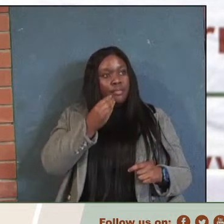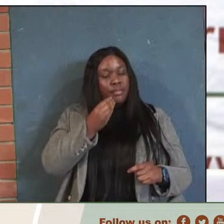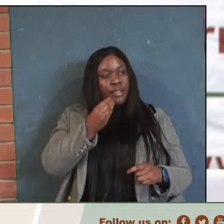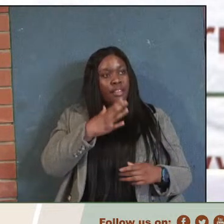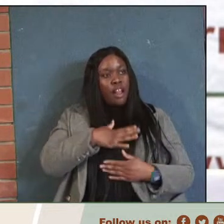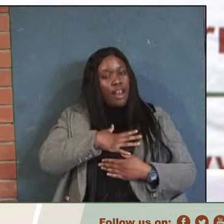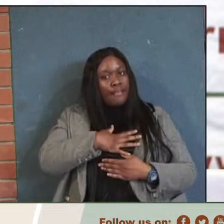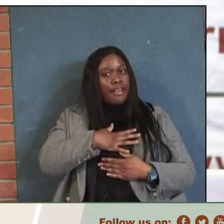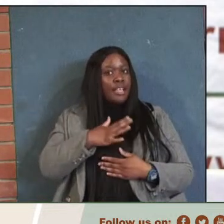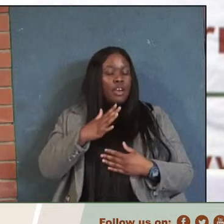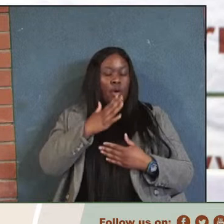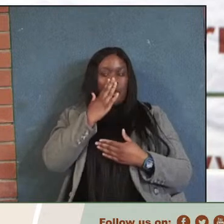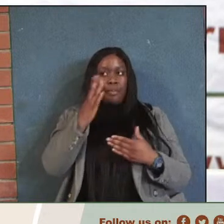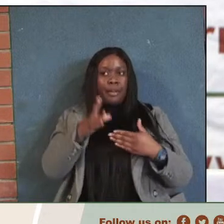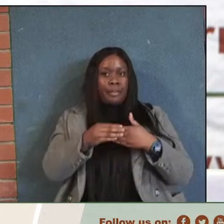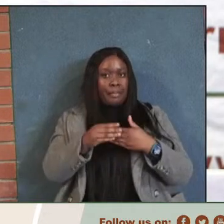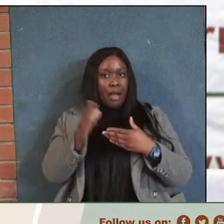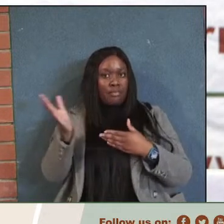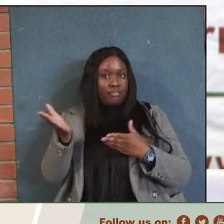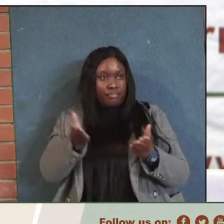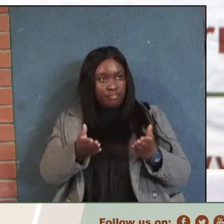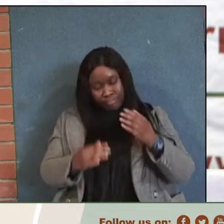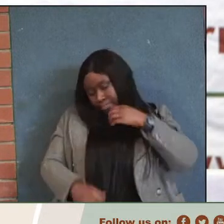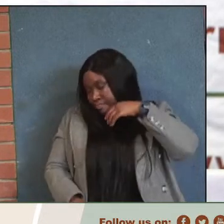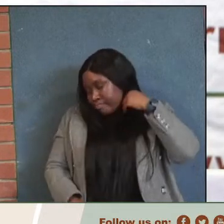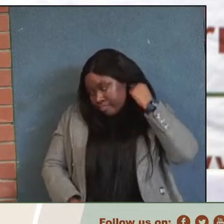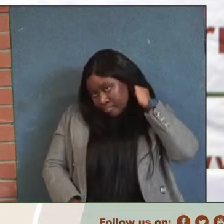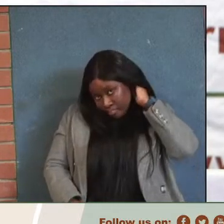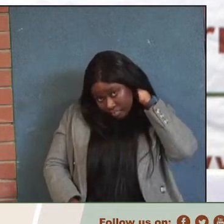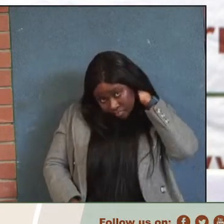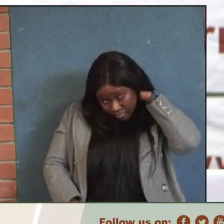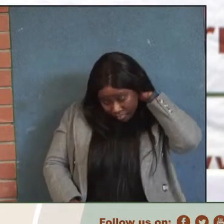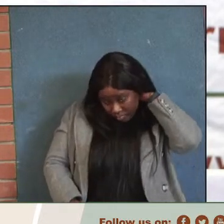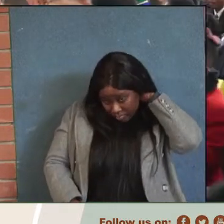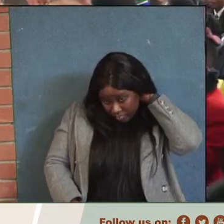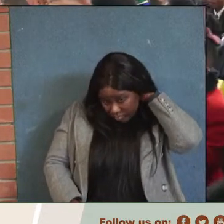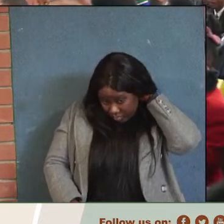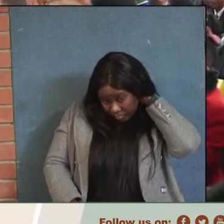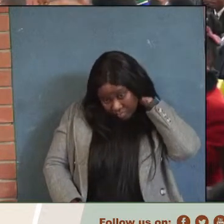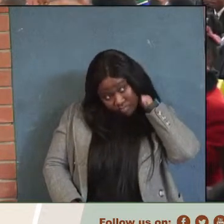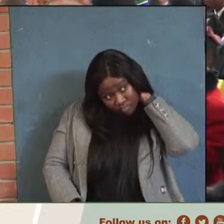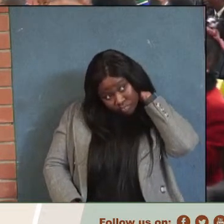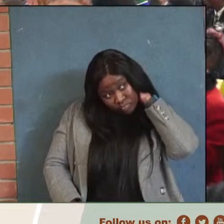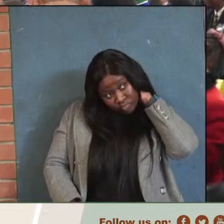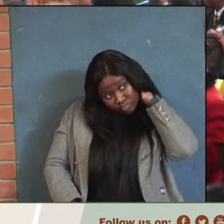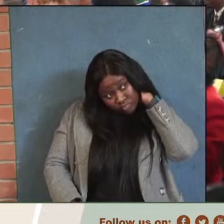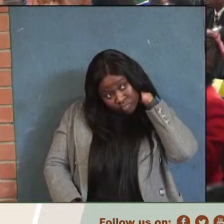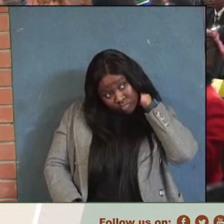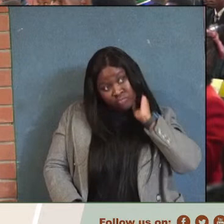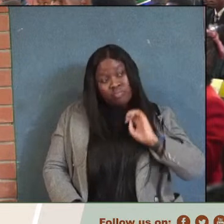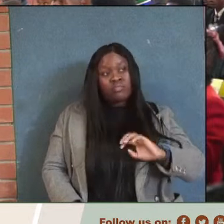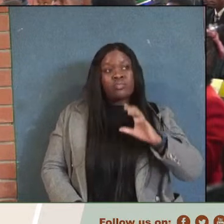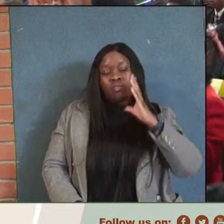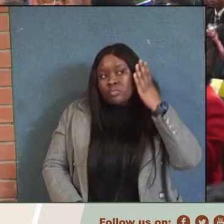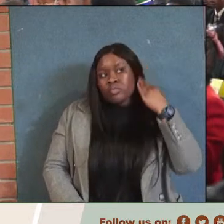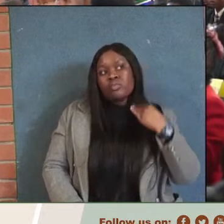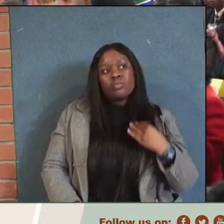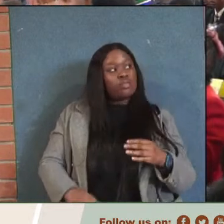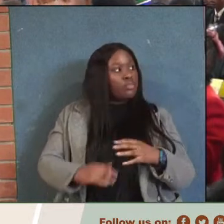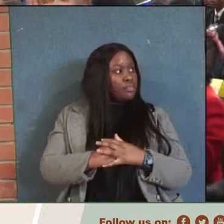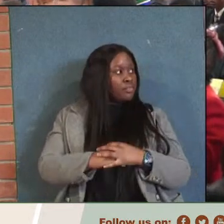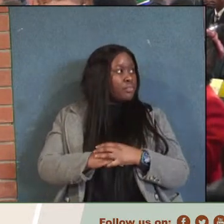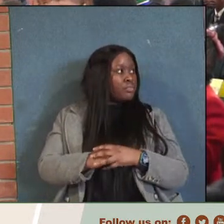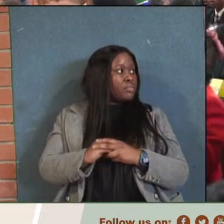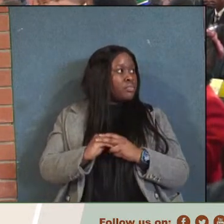joined me here. Thank you. Good afternoon, Honourable Speaker, Honourable